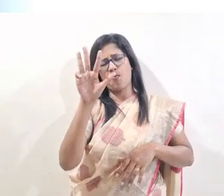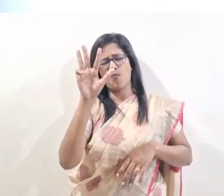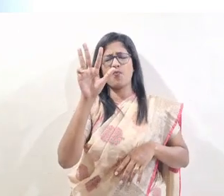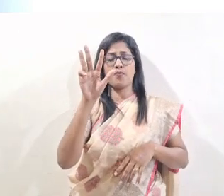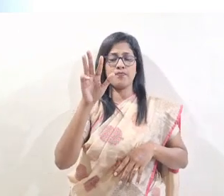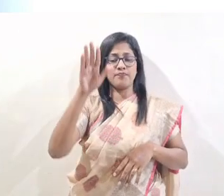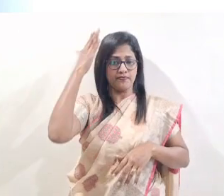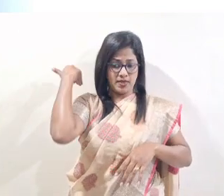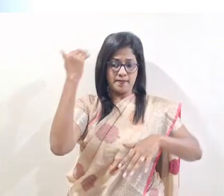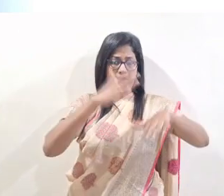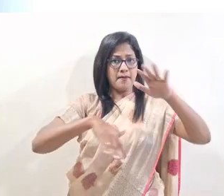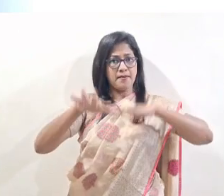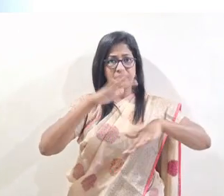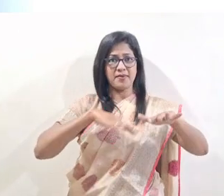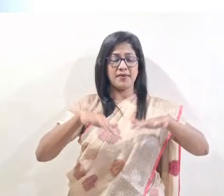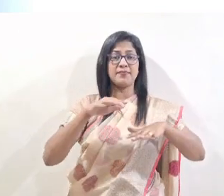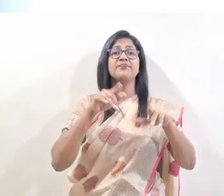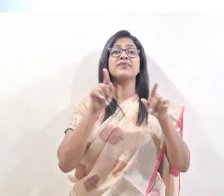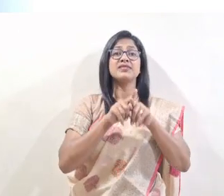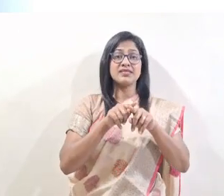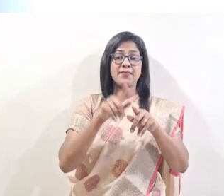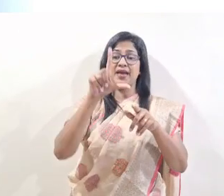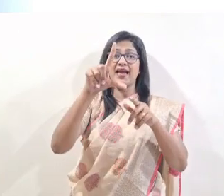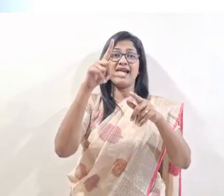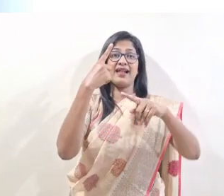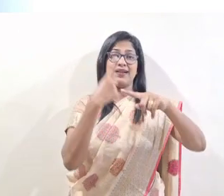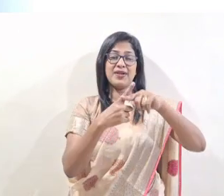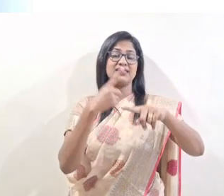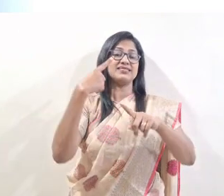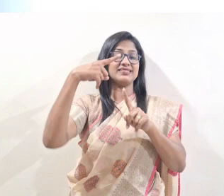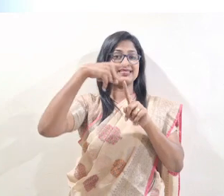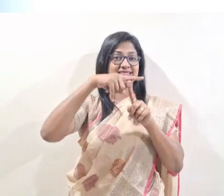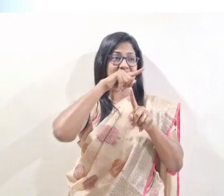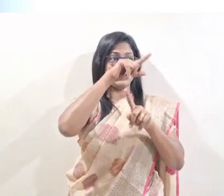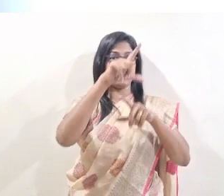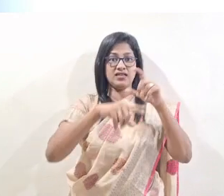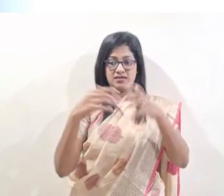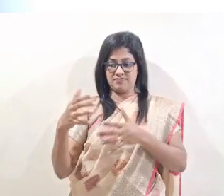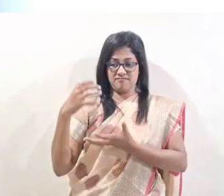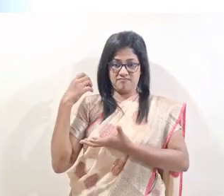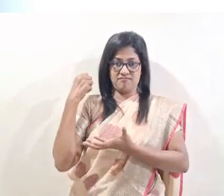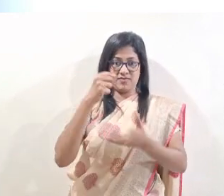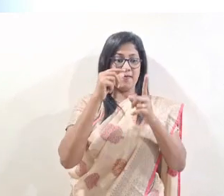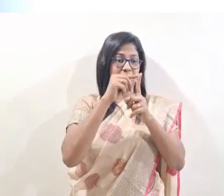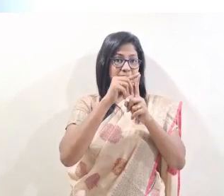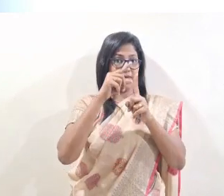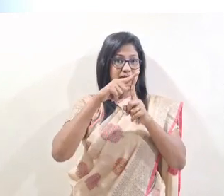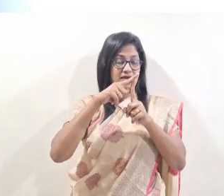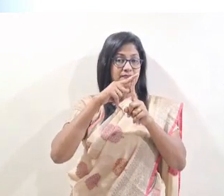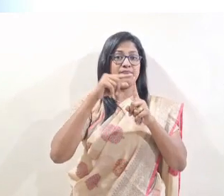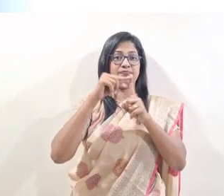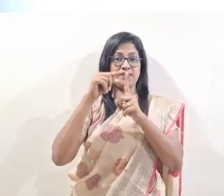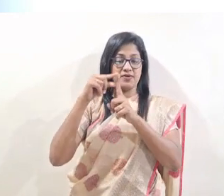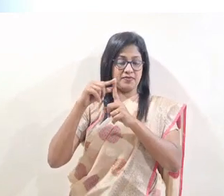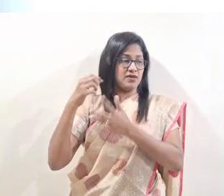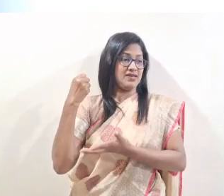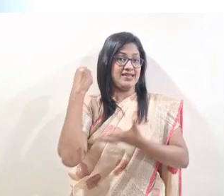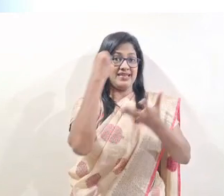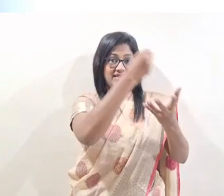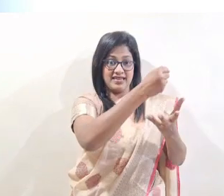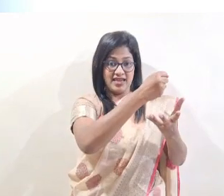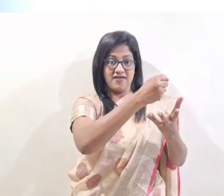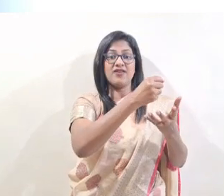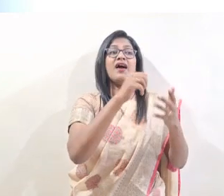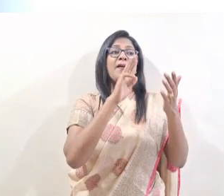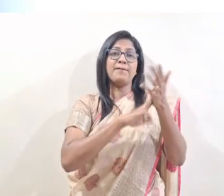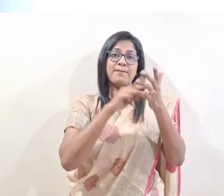taken up, and before L&T was awarded this entire package on PPP mode, it was awarded